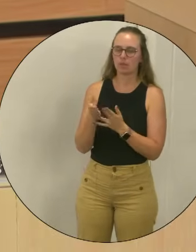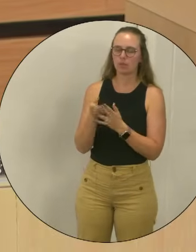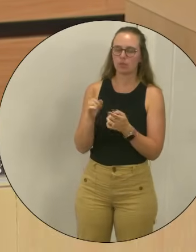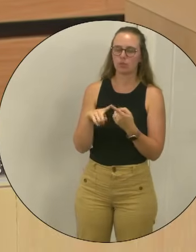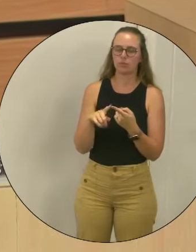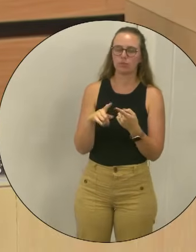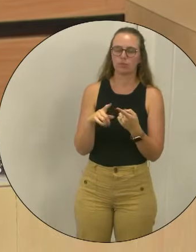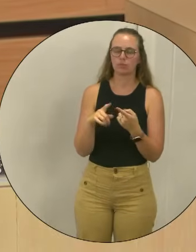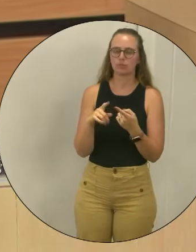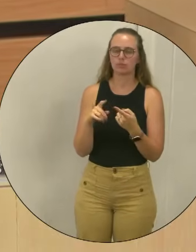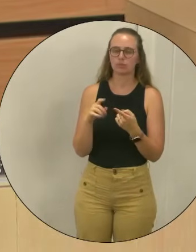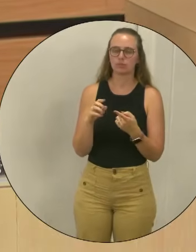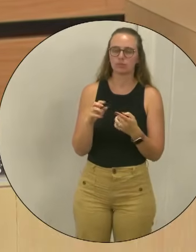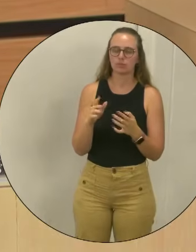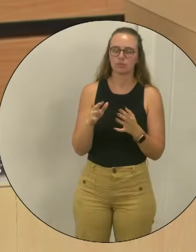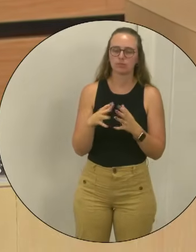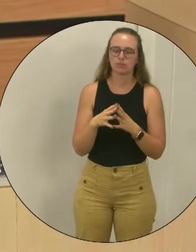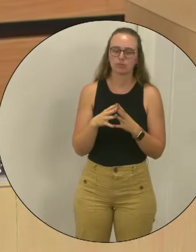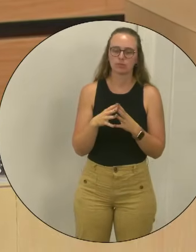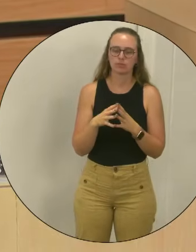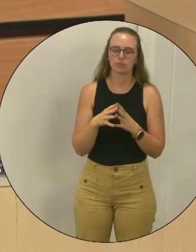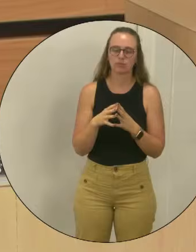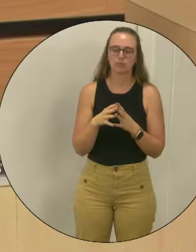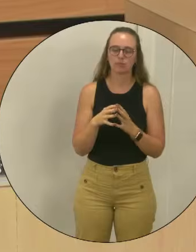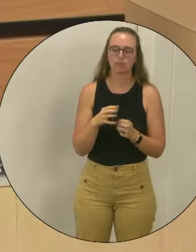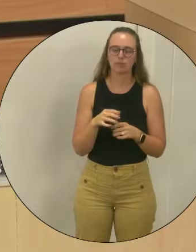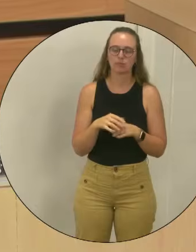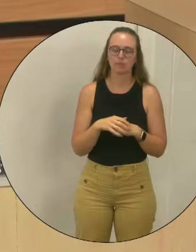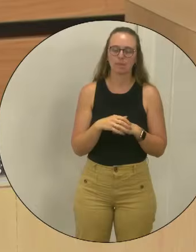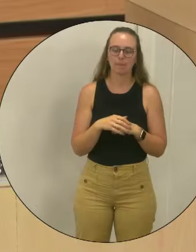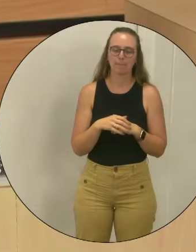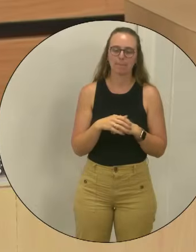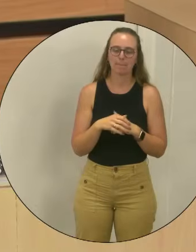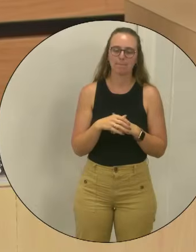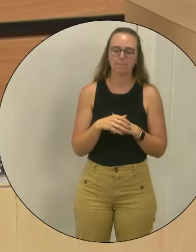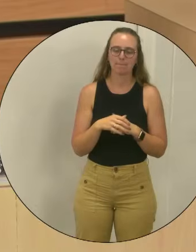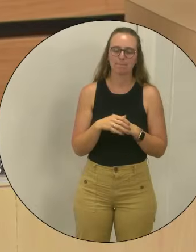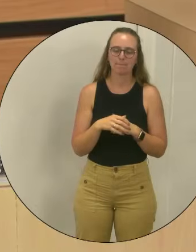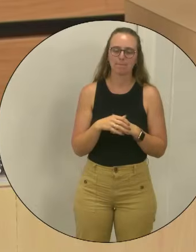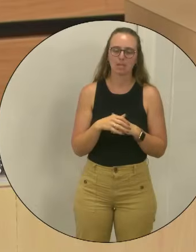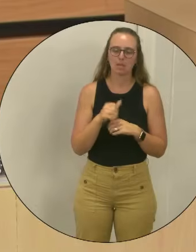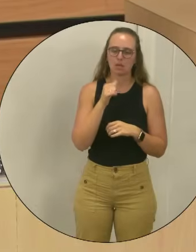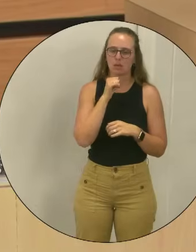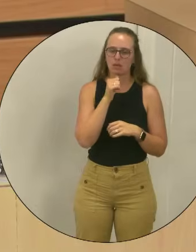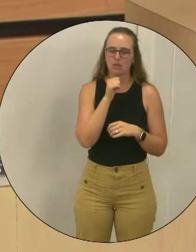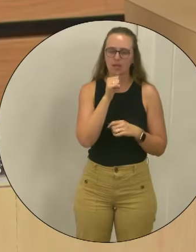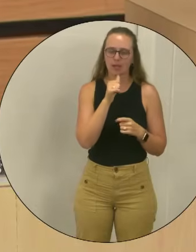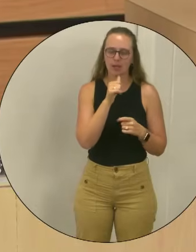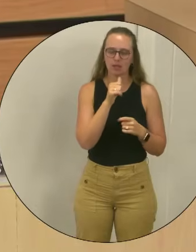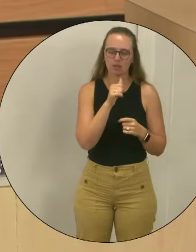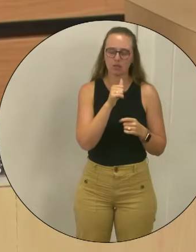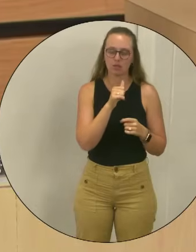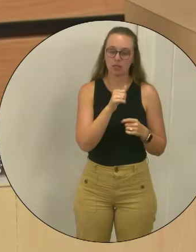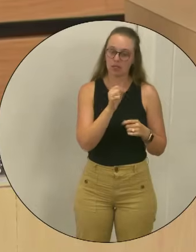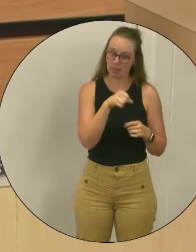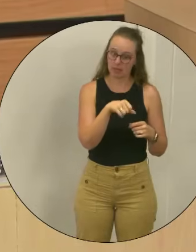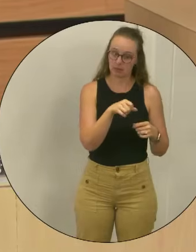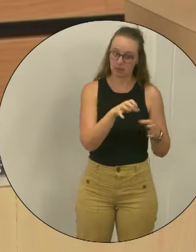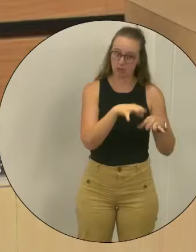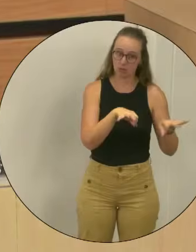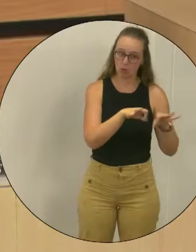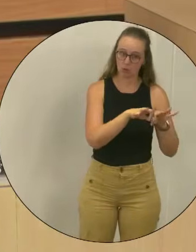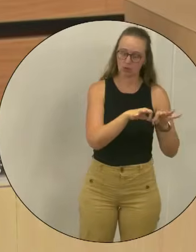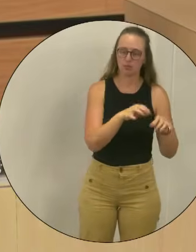at, do we actually have, and we're not asking just how important these are, but also do we have